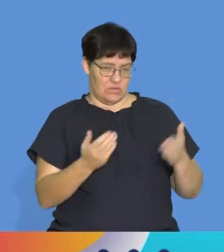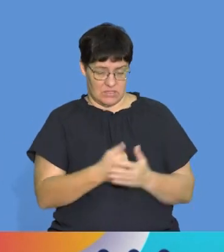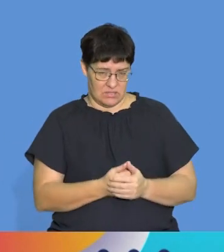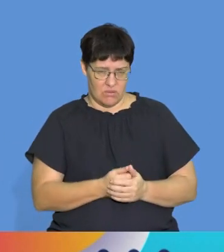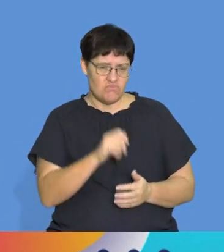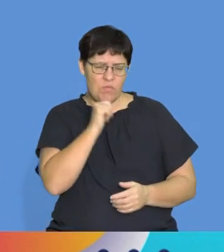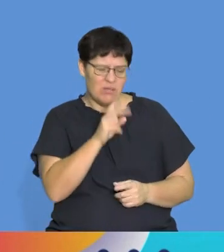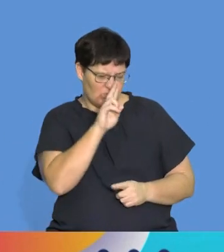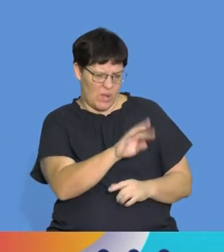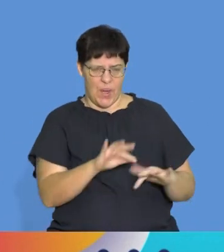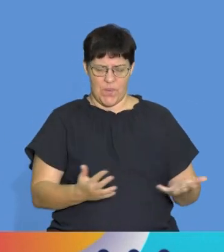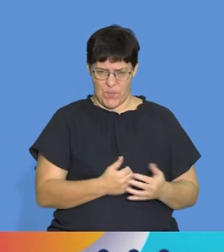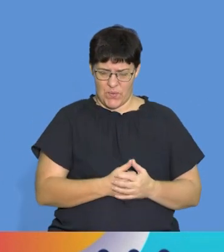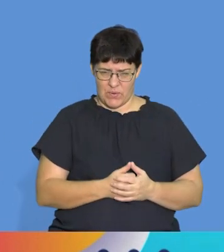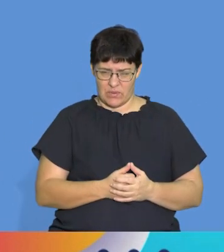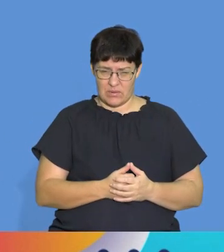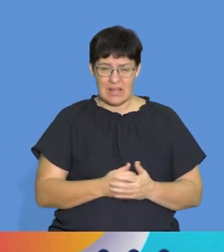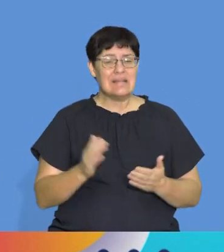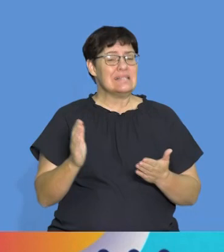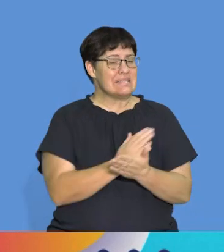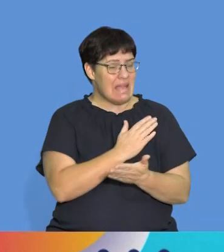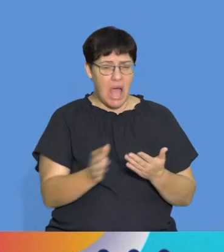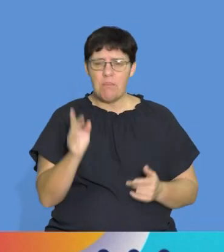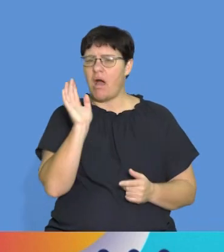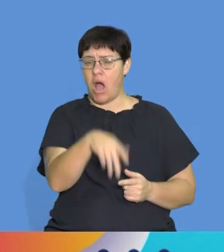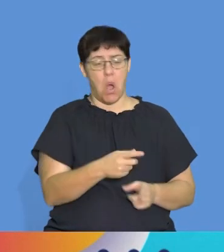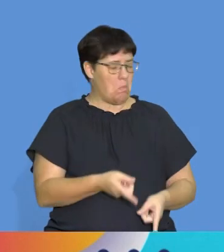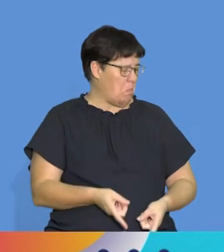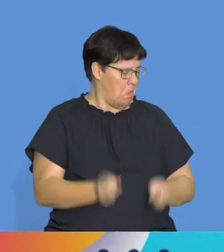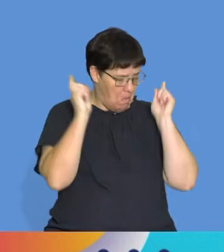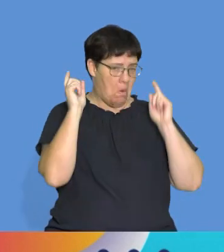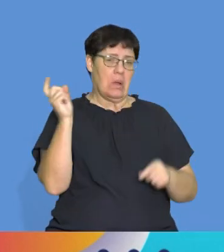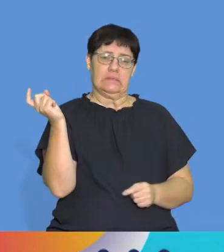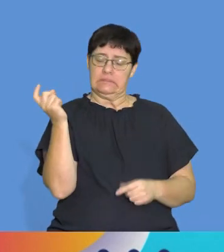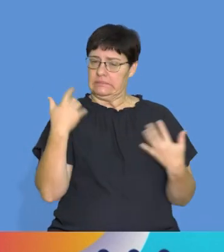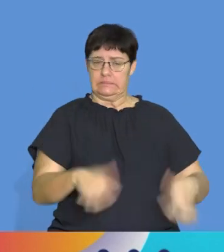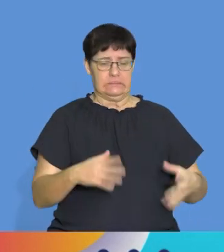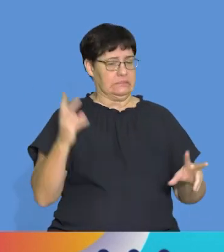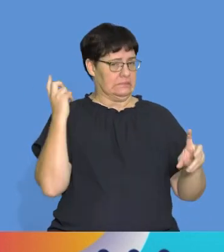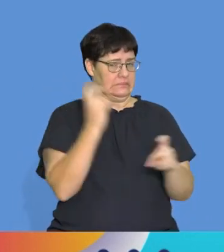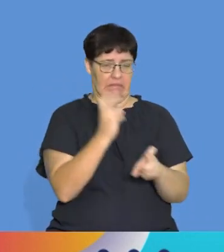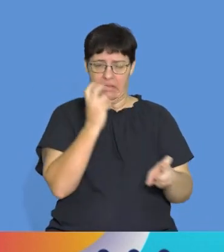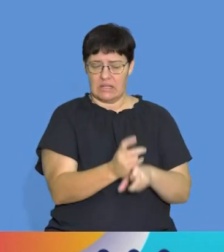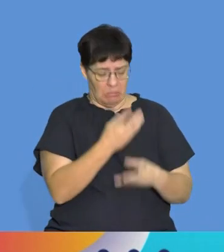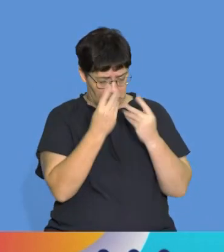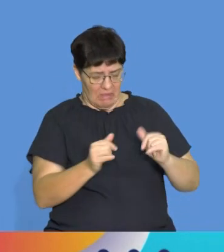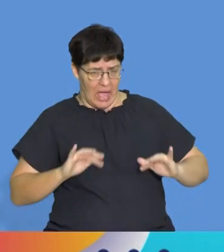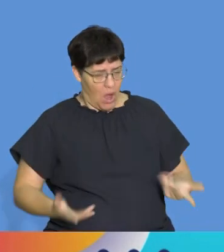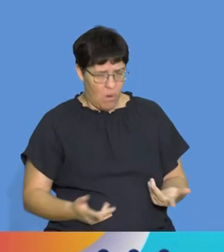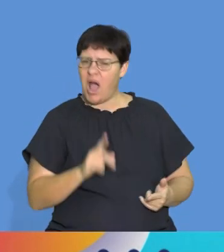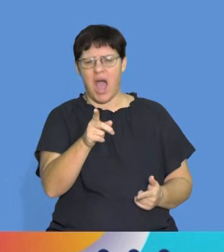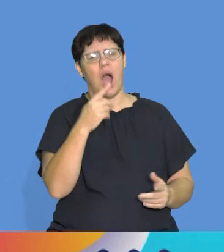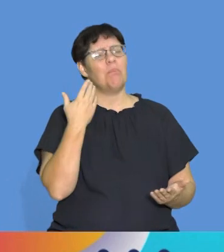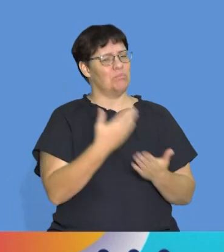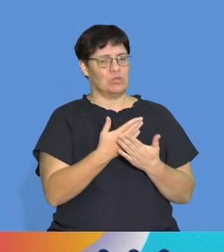it looks. And trust me, some of them might look very dangerous and very scary to say, how do I solve this? But it's very possible to